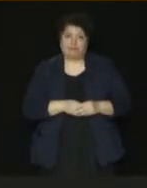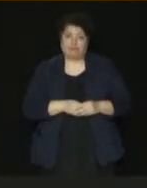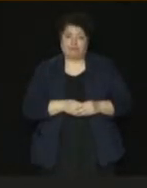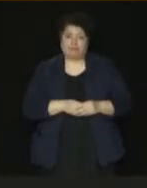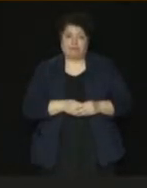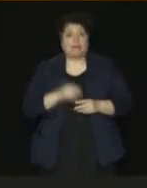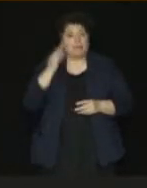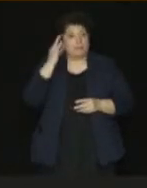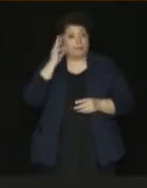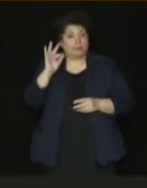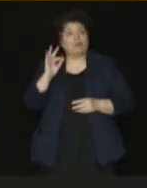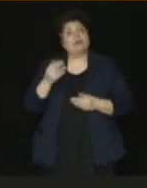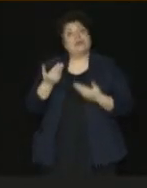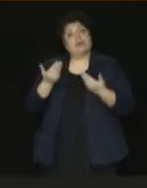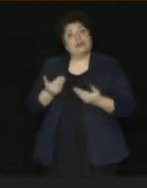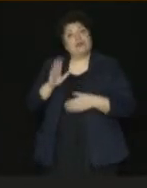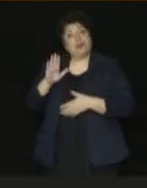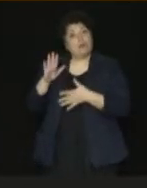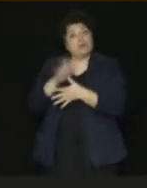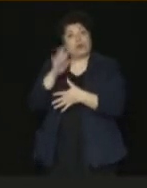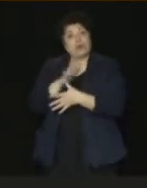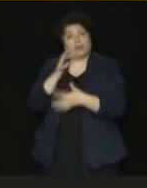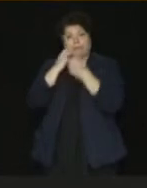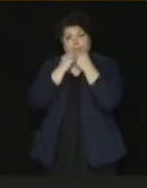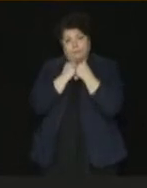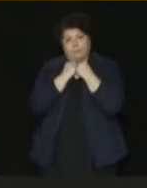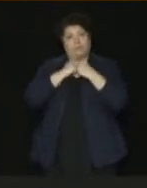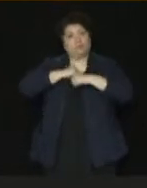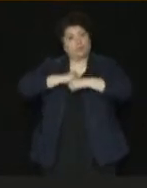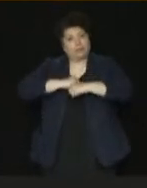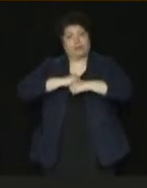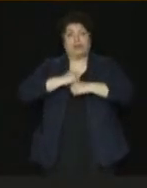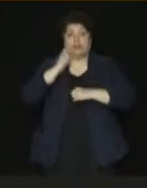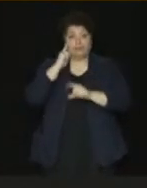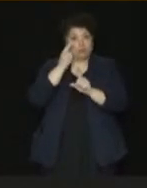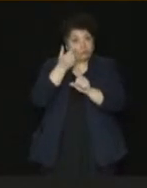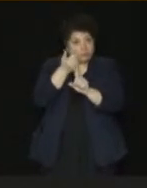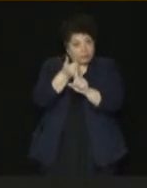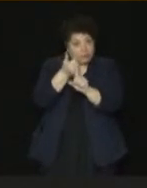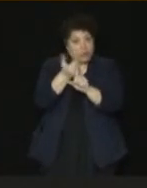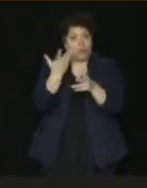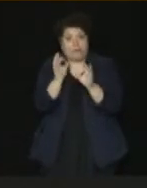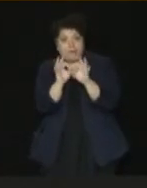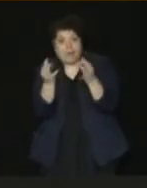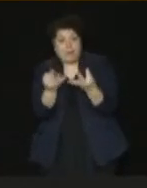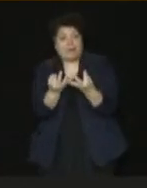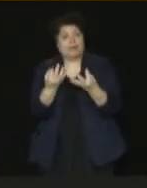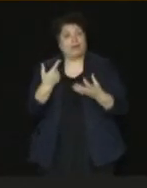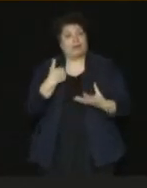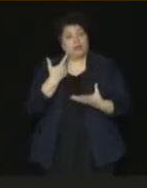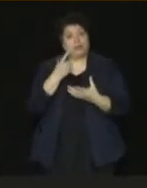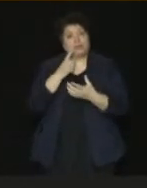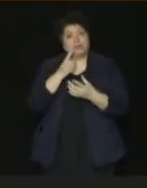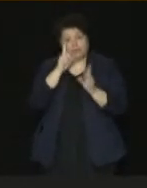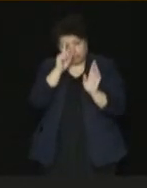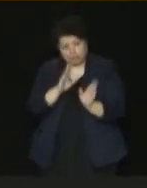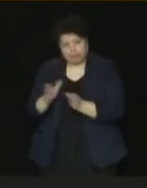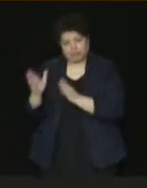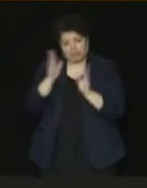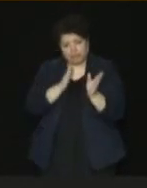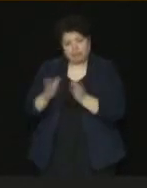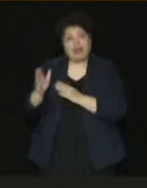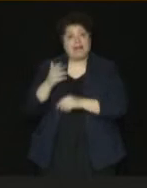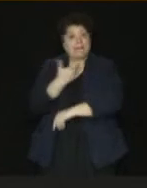Our number one priority is to protect you and your family. While we are working to ensure that vaccines